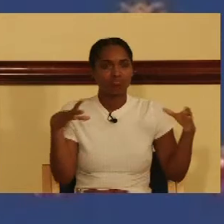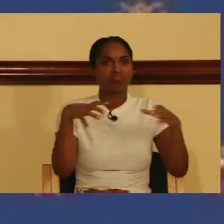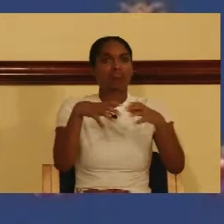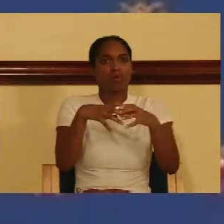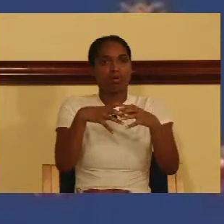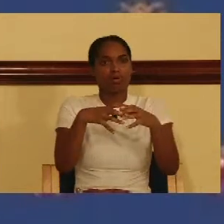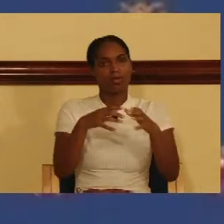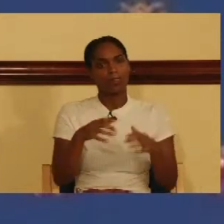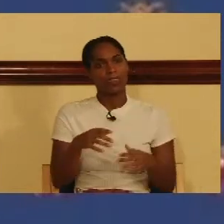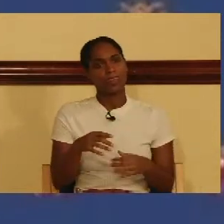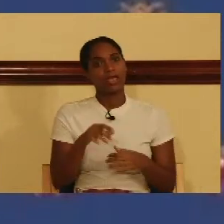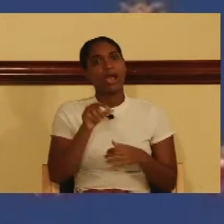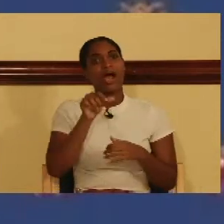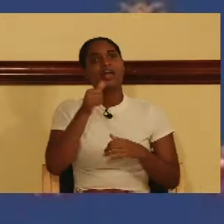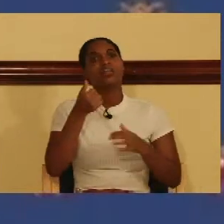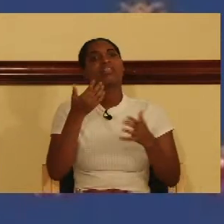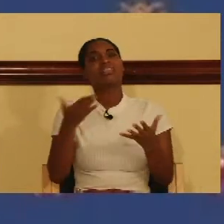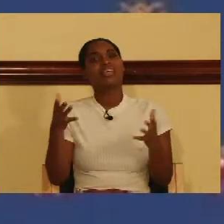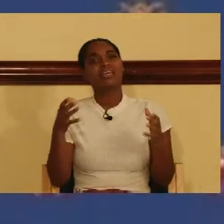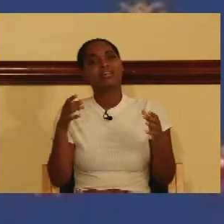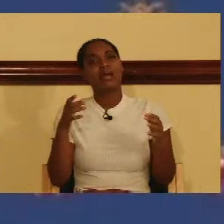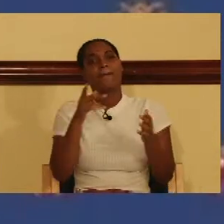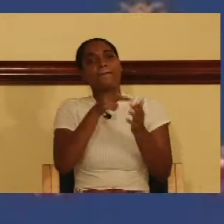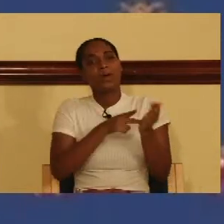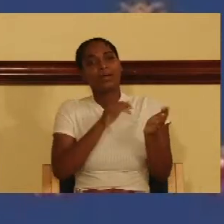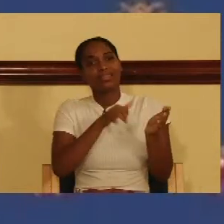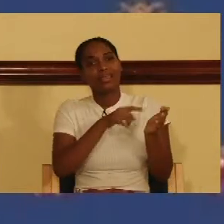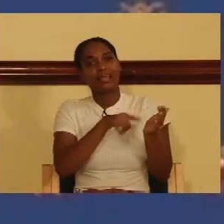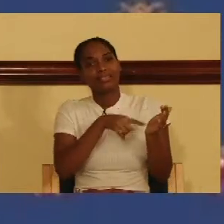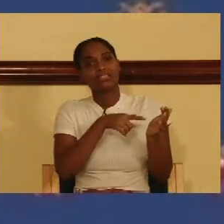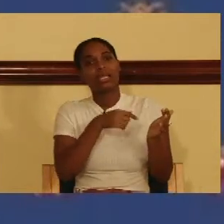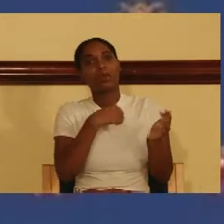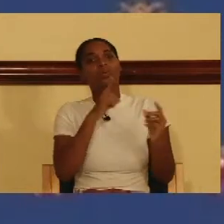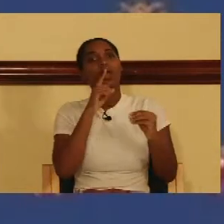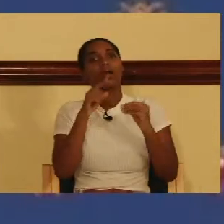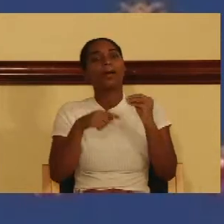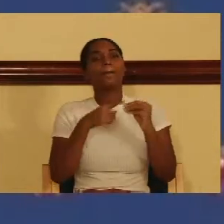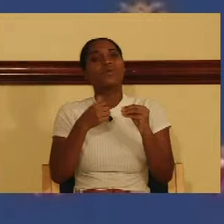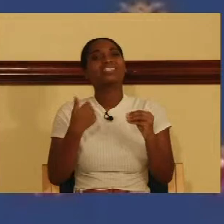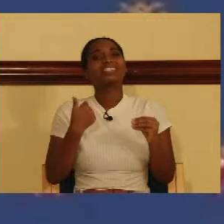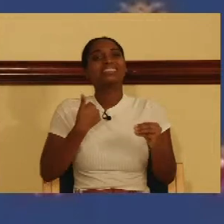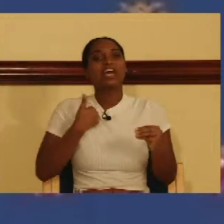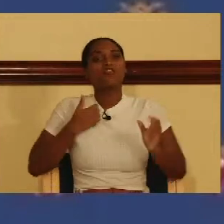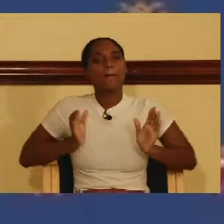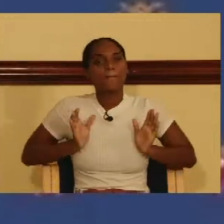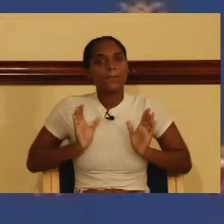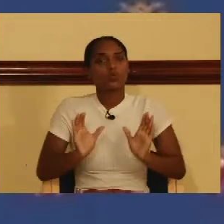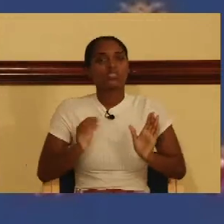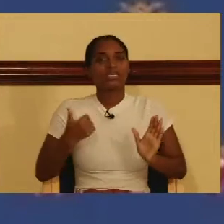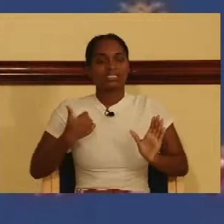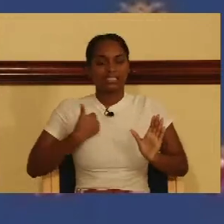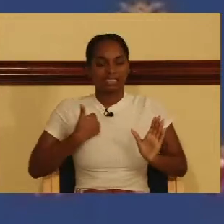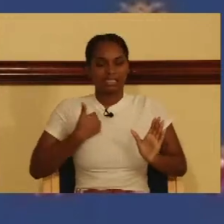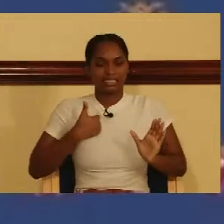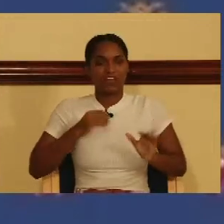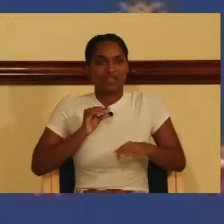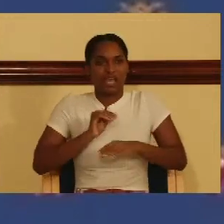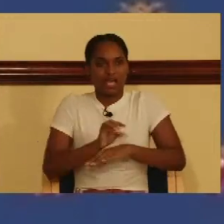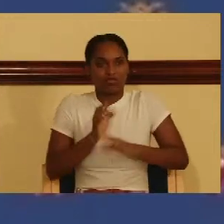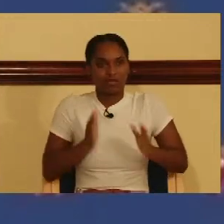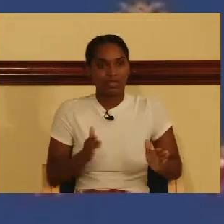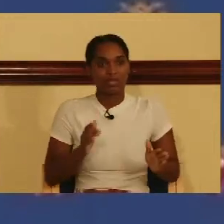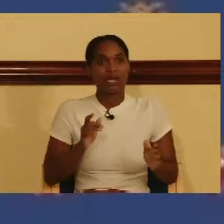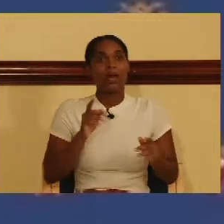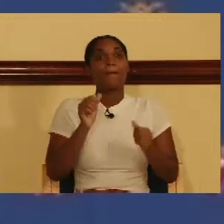Another critical aspect is what we talk about self-determination and advocacy. A person with a disability has to